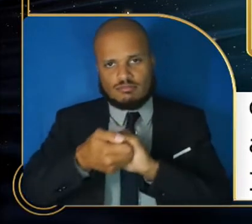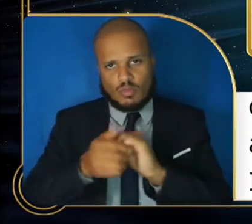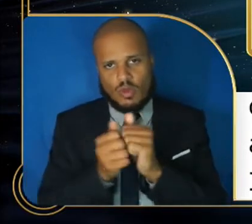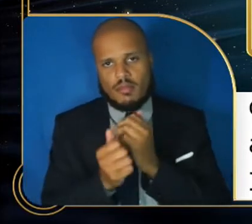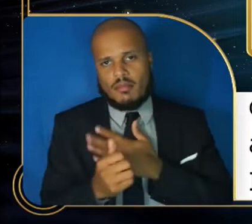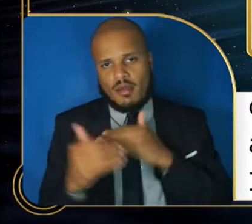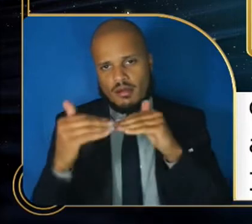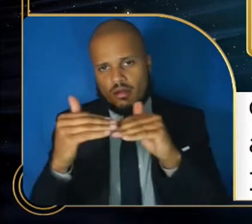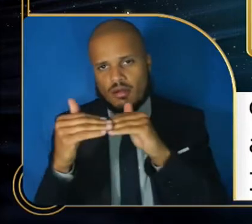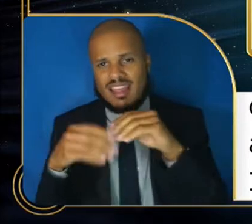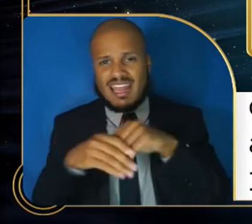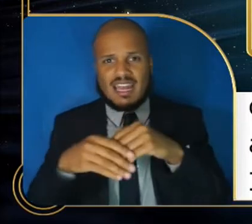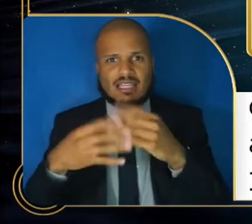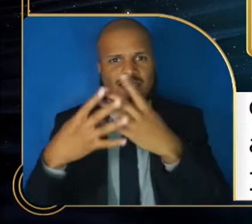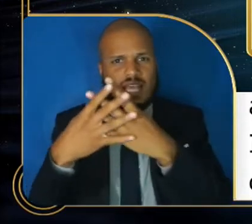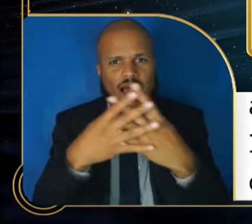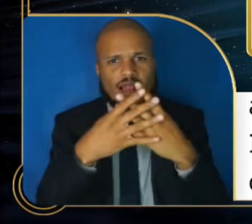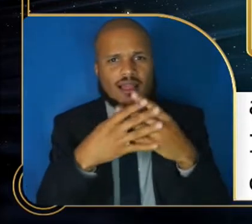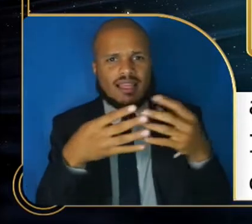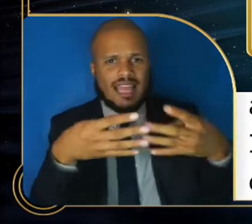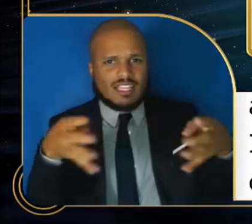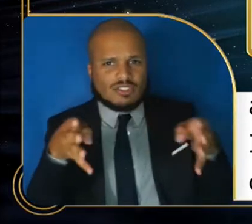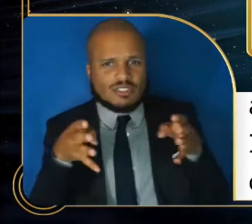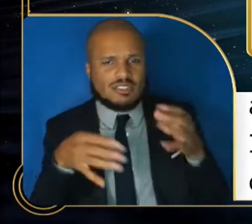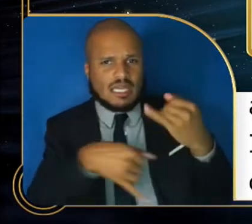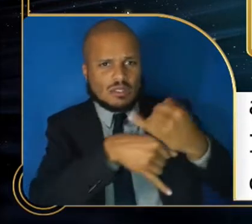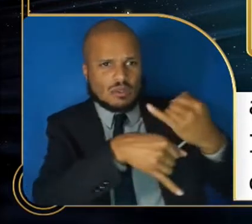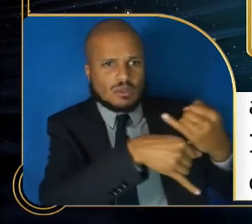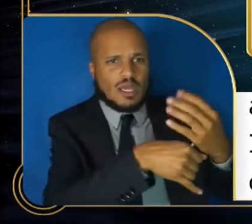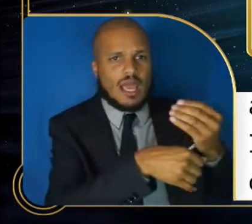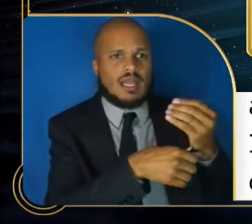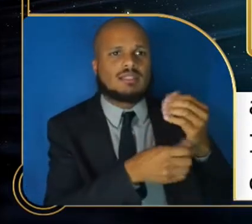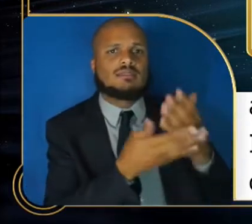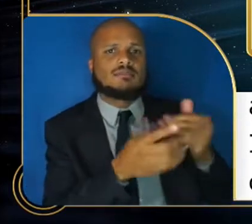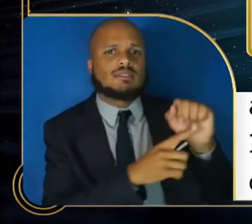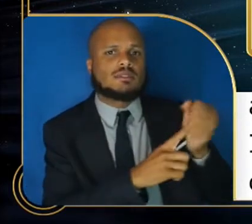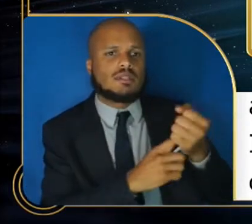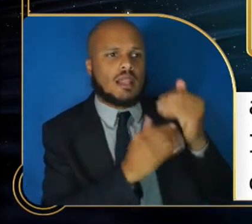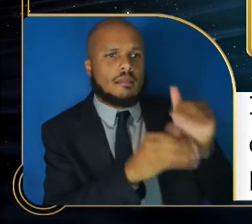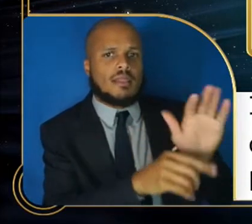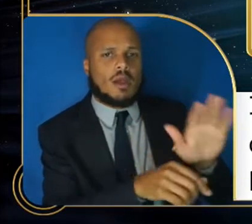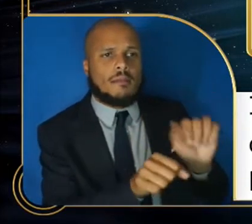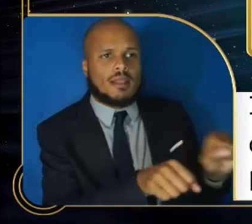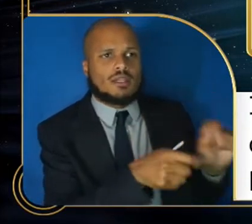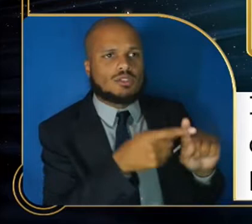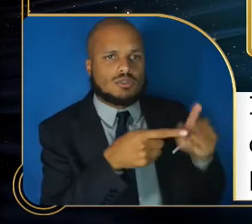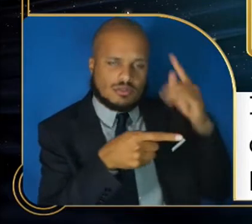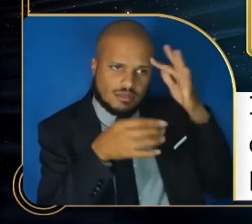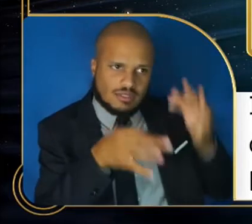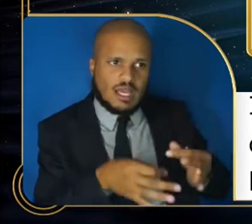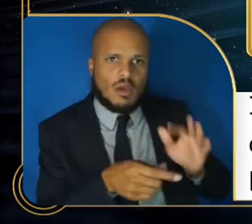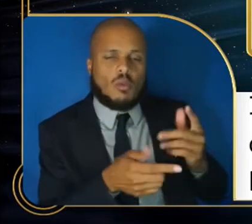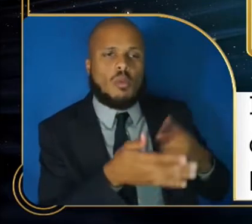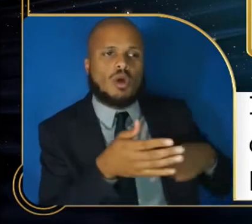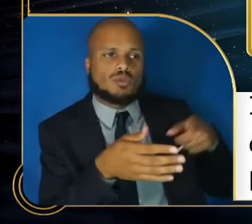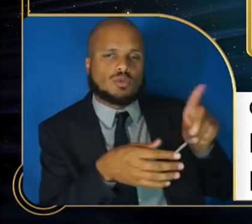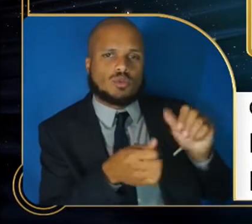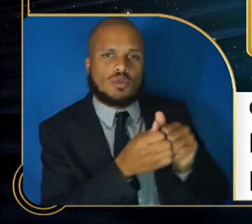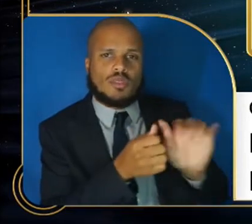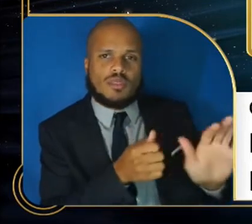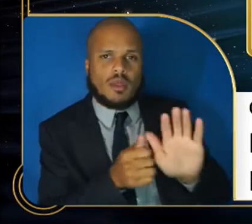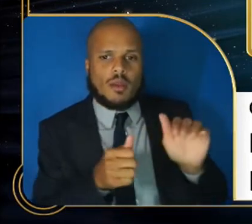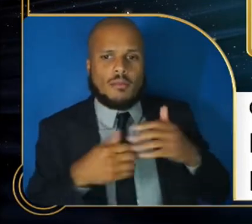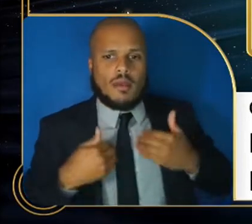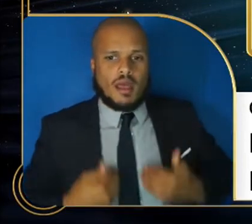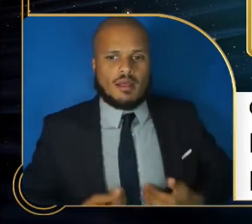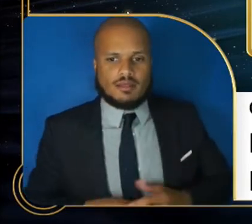cages, institutions, and circumstances that limit their ability to decide what to do with their bodies at this moment in time.